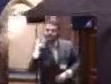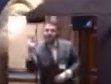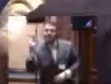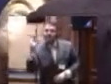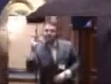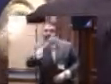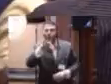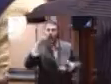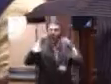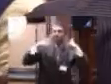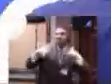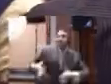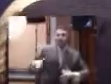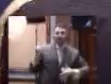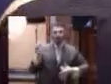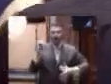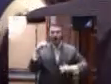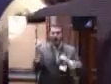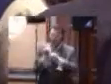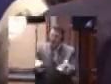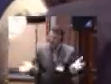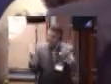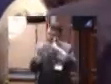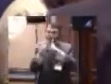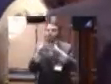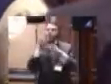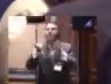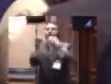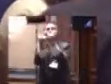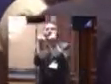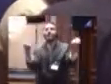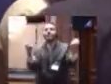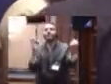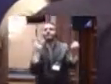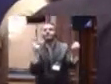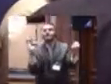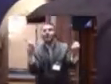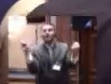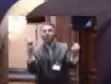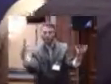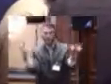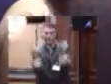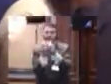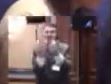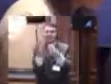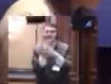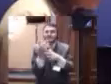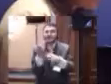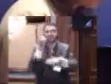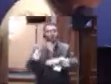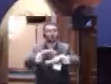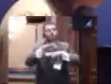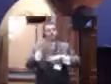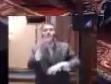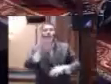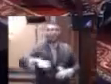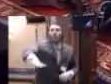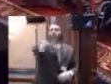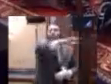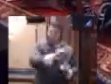with popular participation throughout. However, one should say up front that